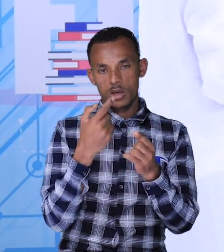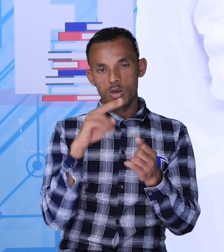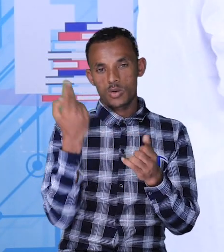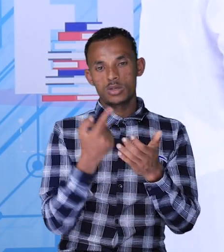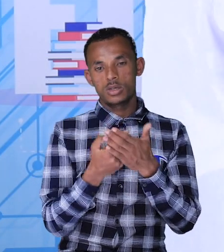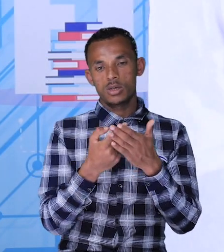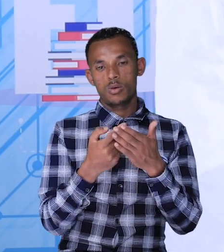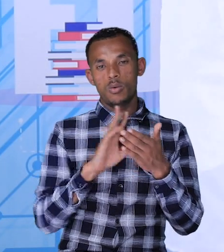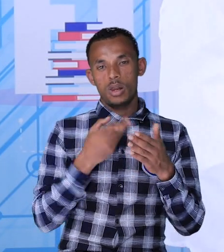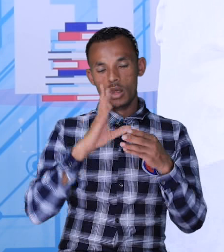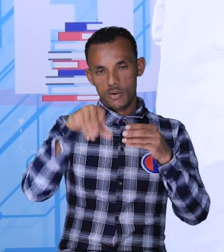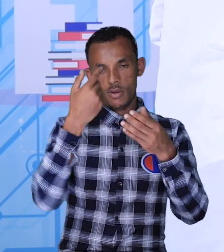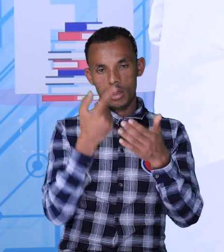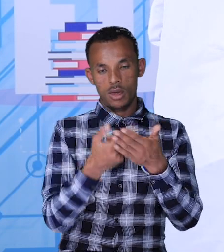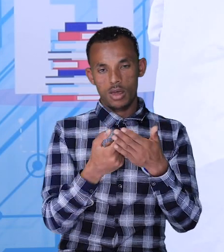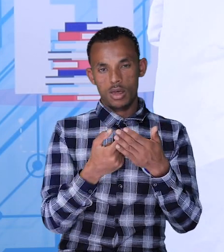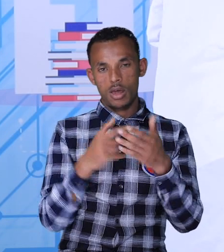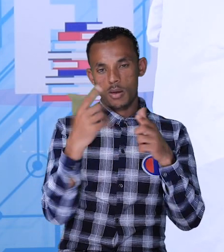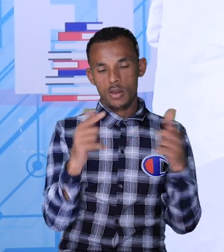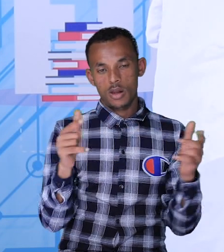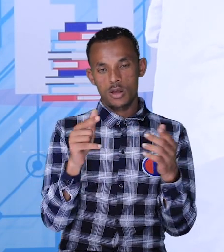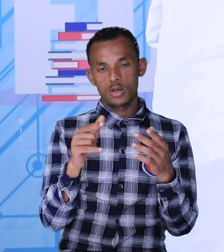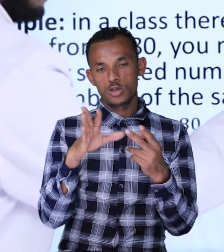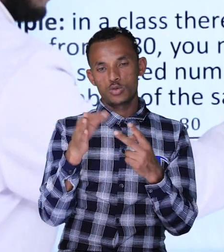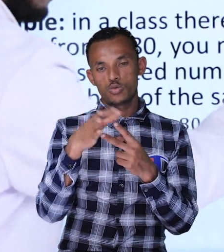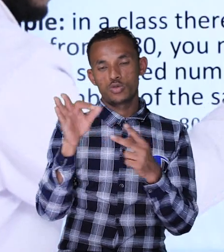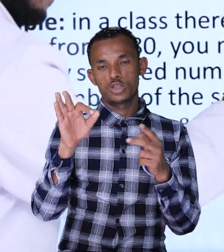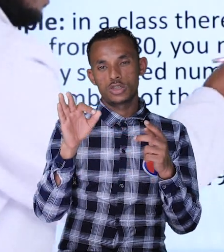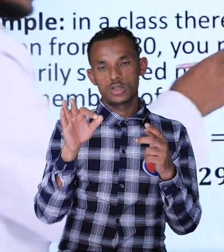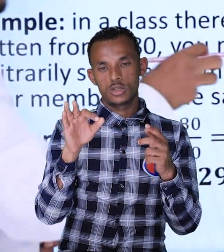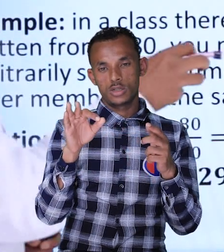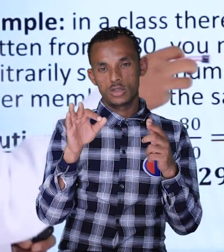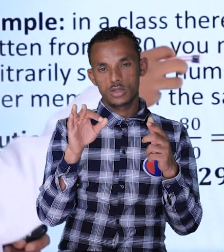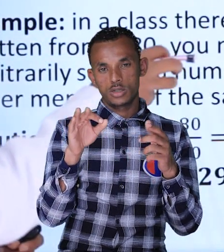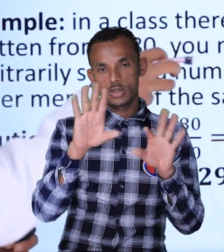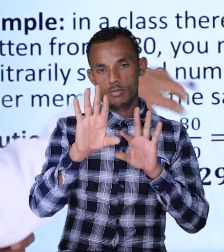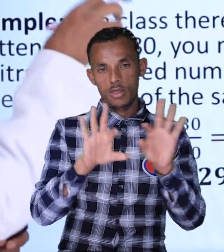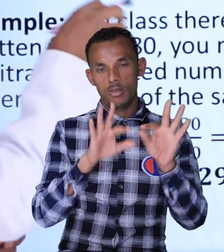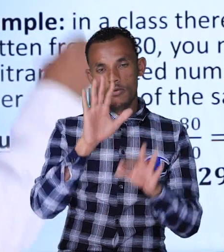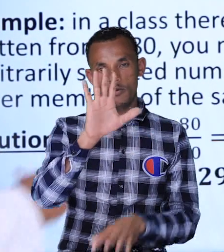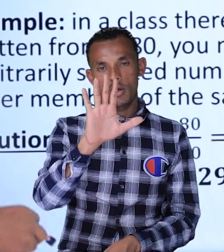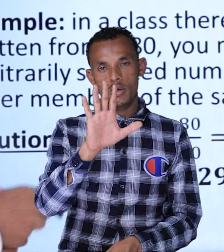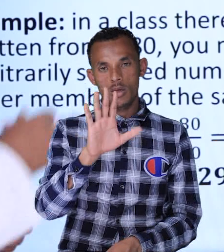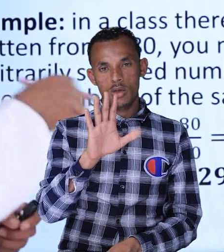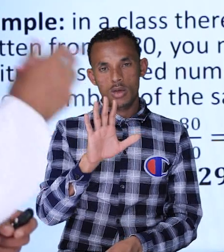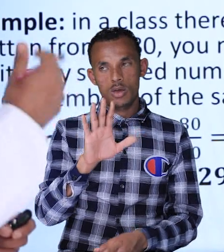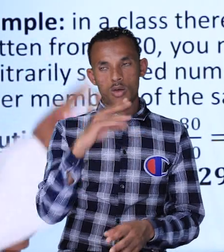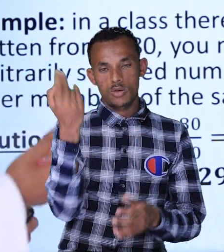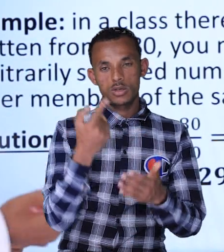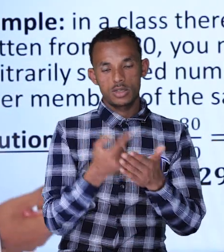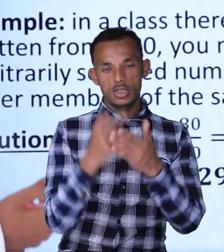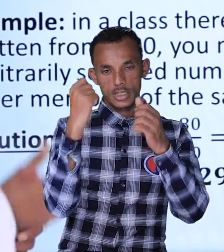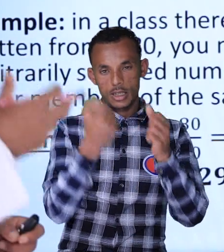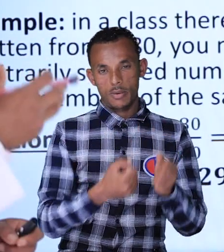given here arbitrarily chosen sample is 5. So using this